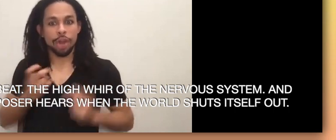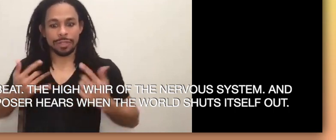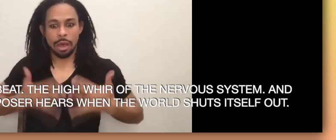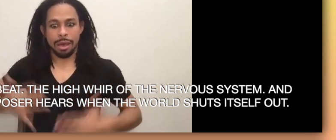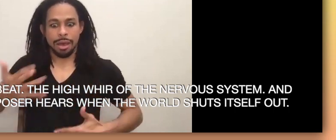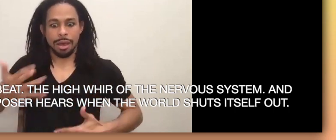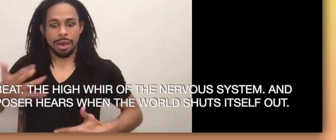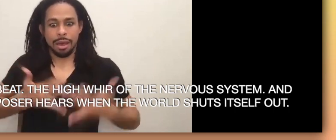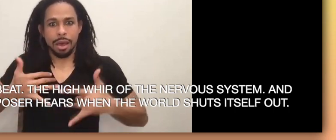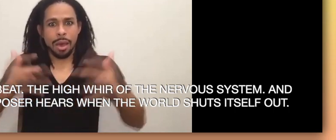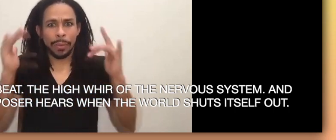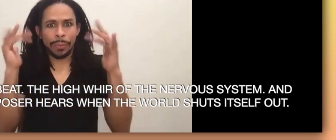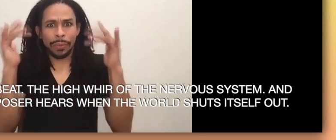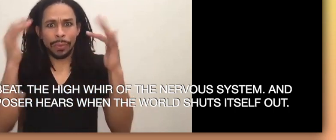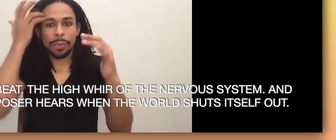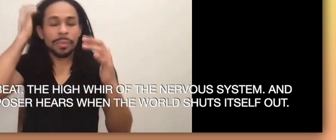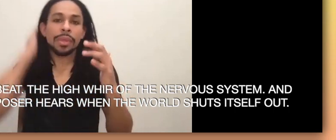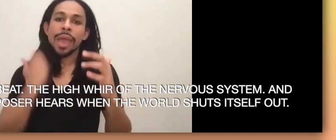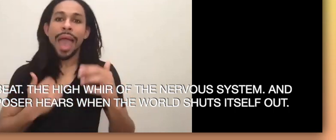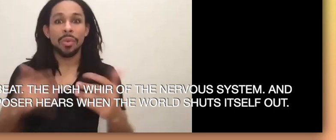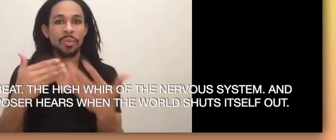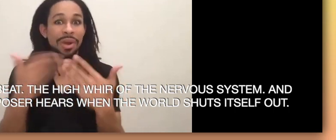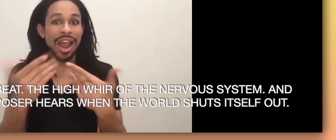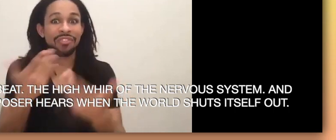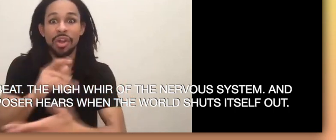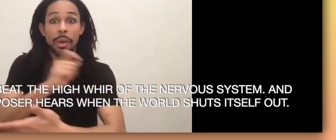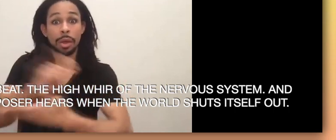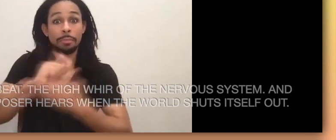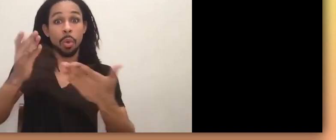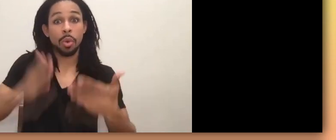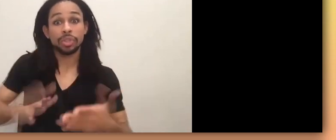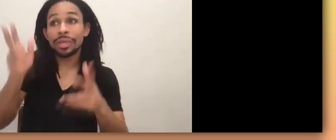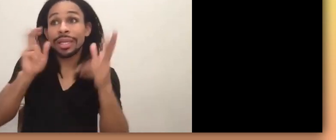a composer hears when the world shuts itself out.